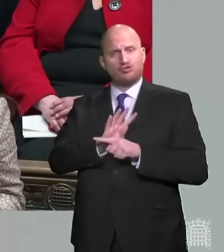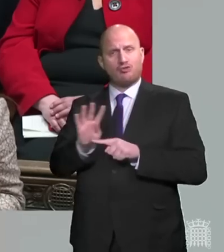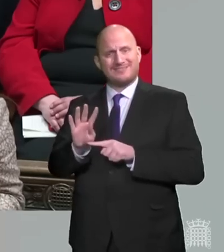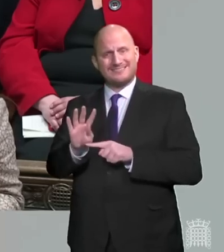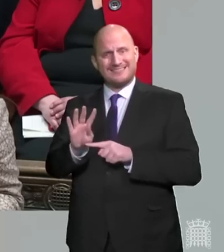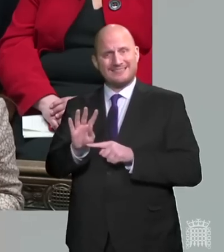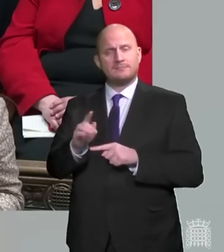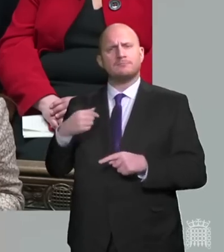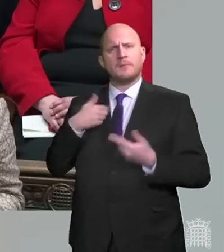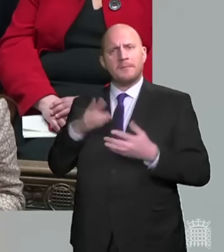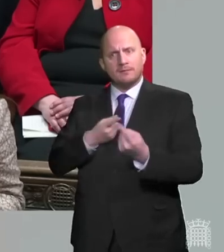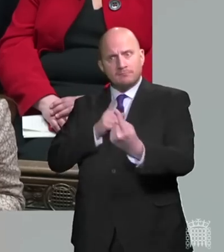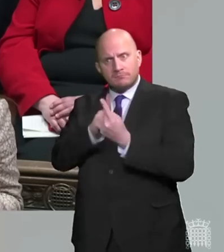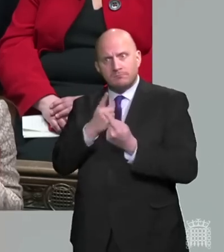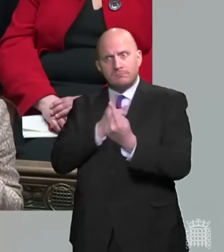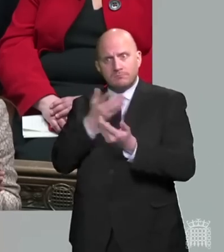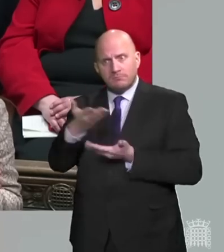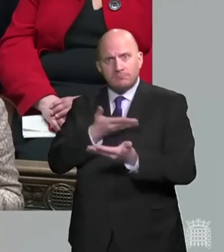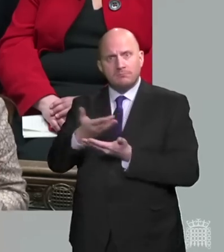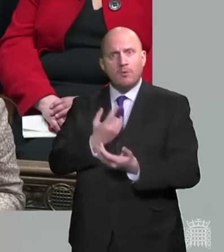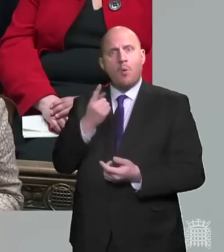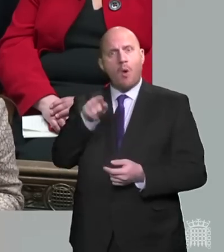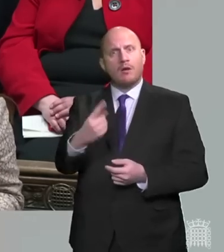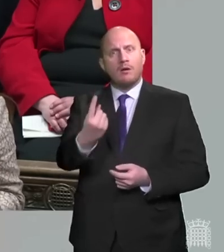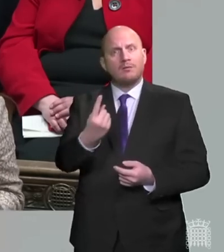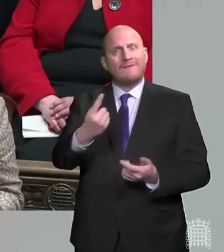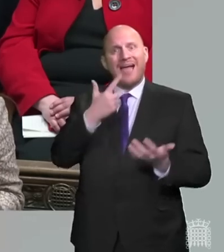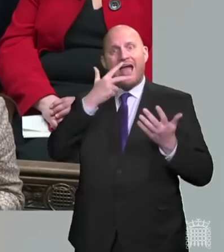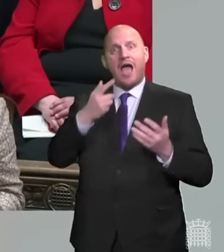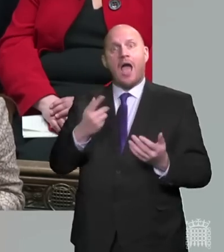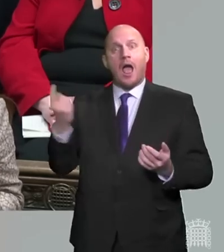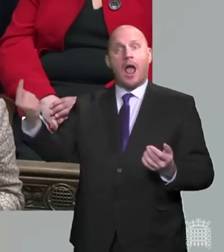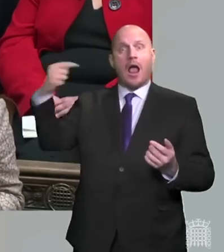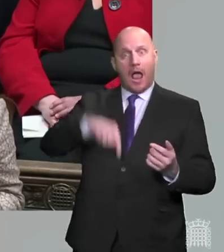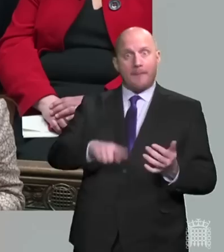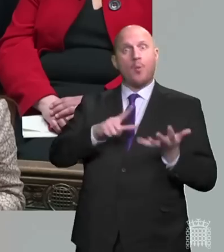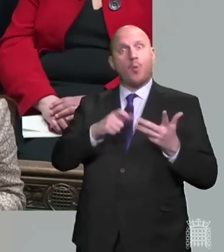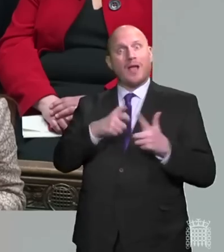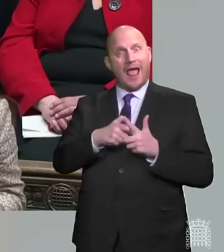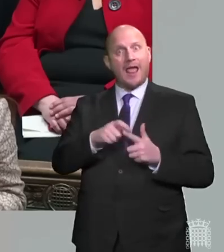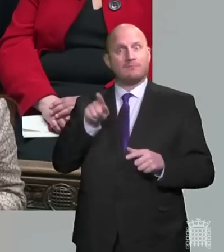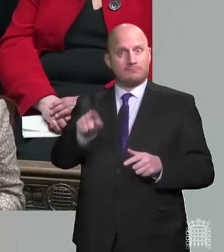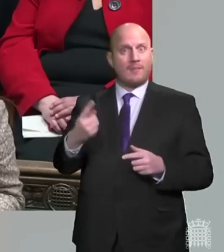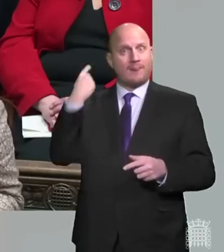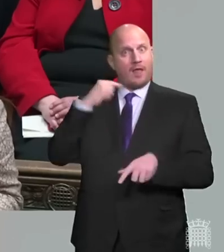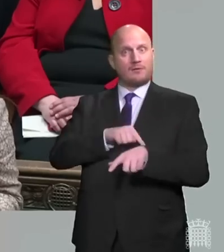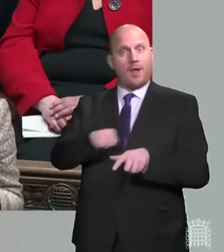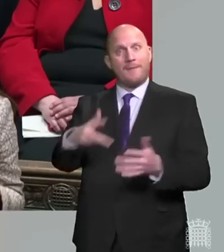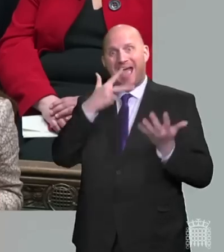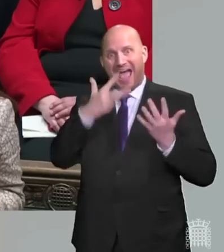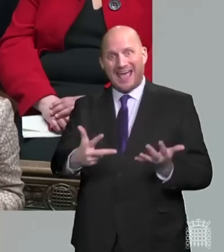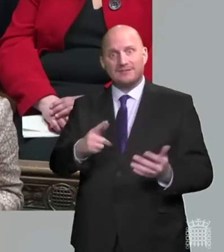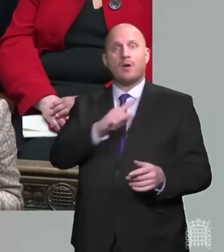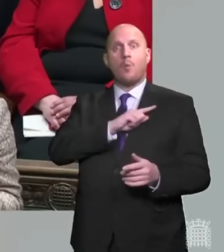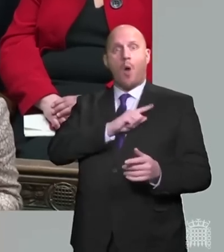country by herself at the age of 8 because her parents believed that the UK was a safe haven for vulnerable children.